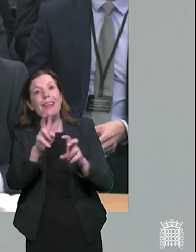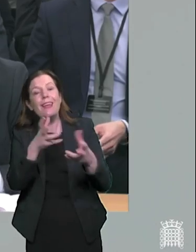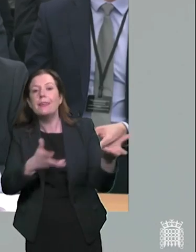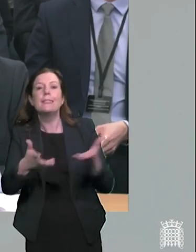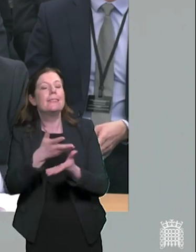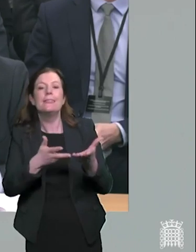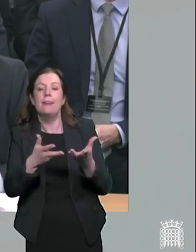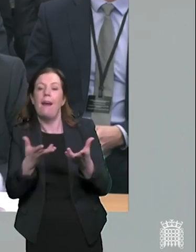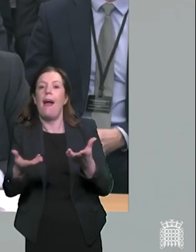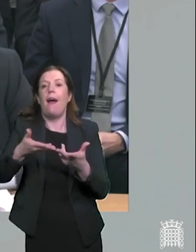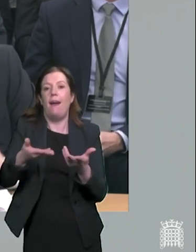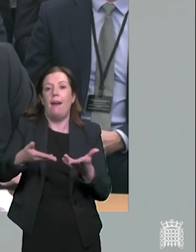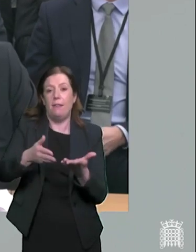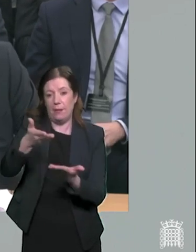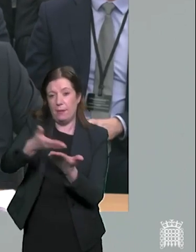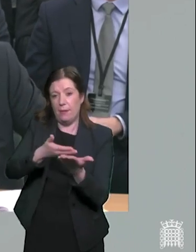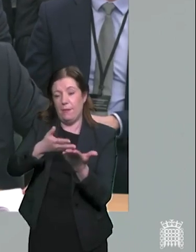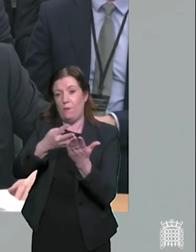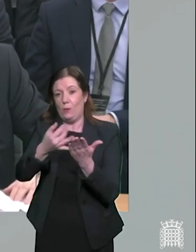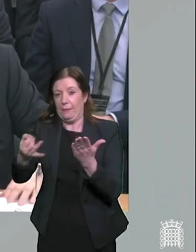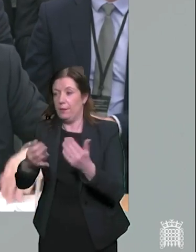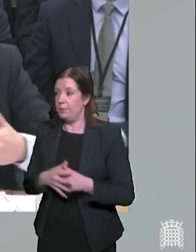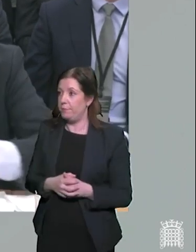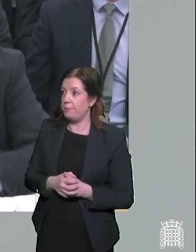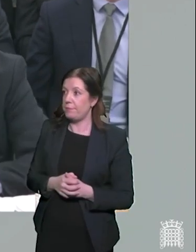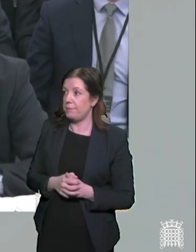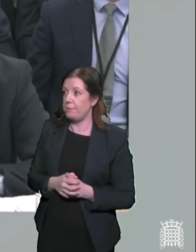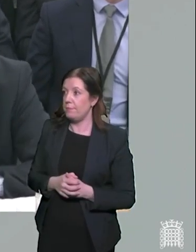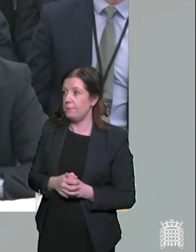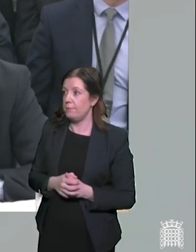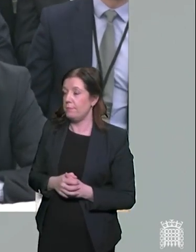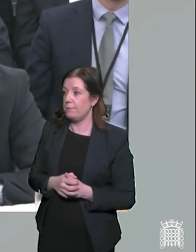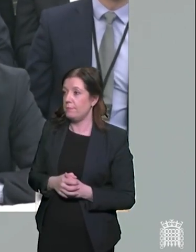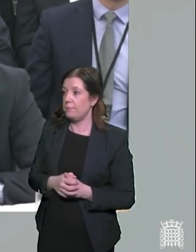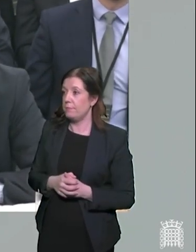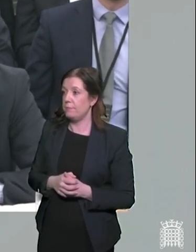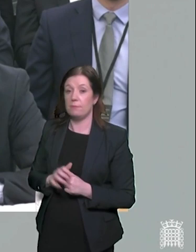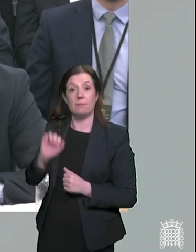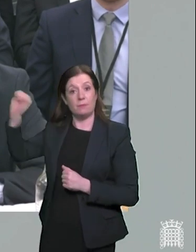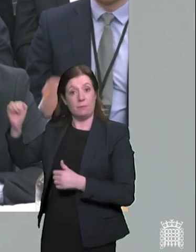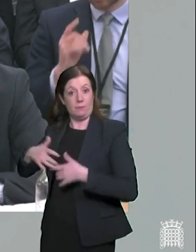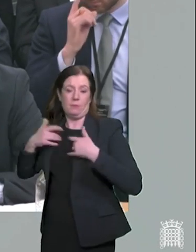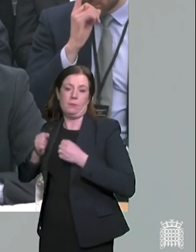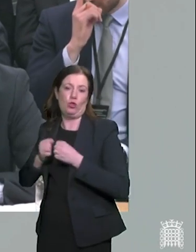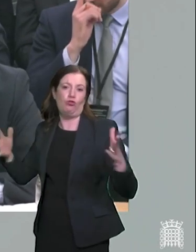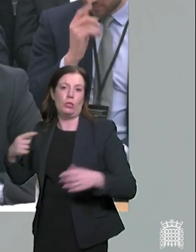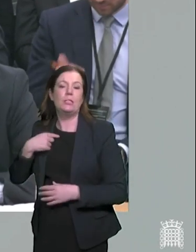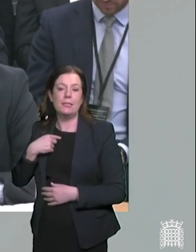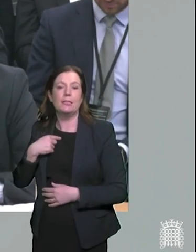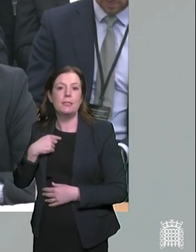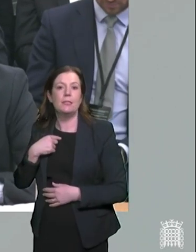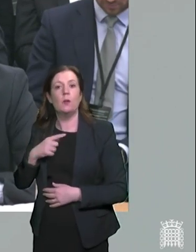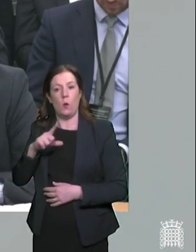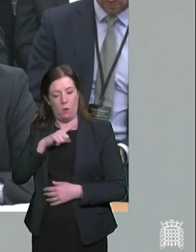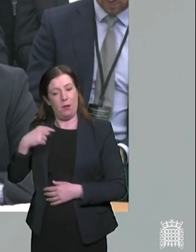This statement is on page 47 of your evidence bundle. Well, I don't agree with that, because I think that it was essential